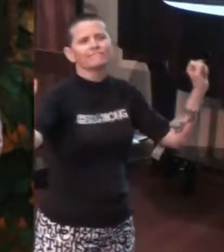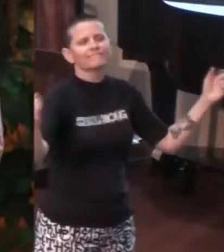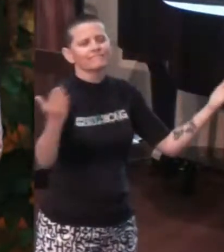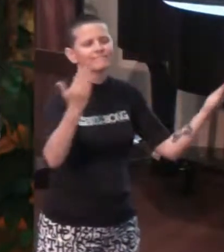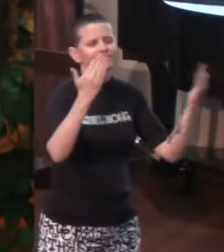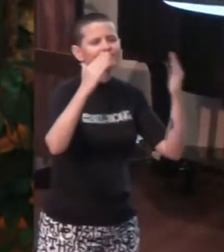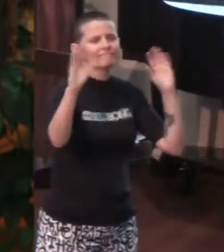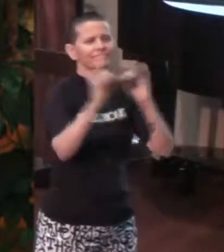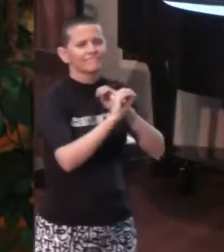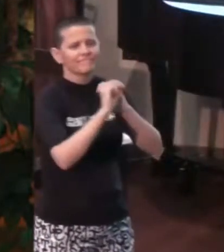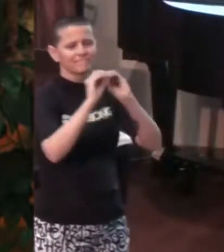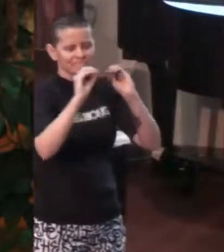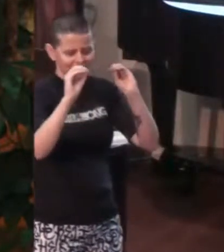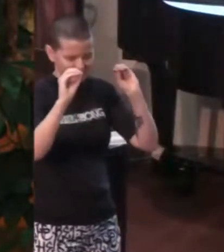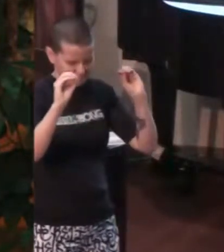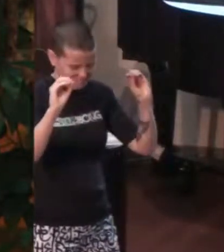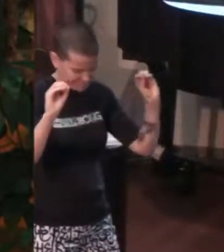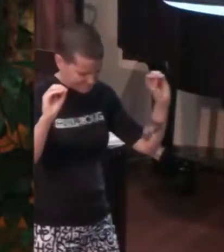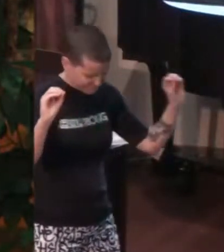There's nothing